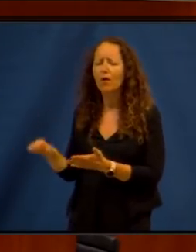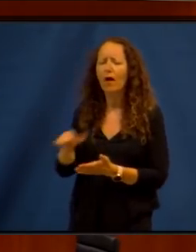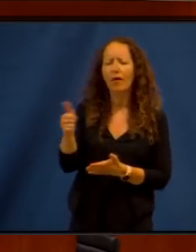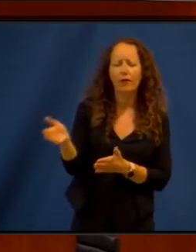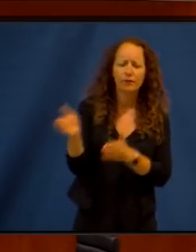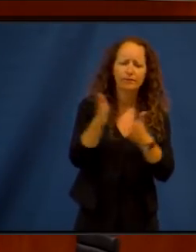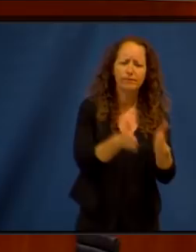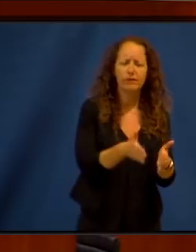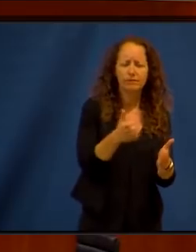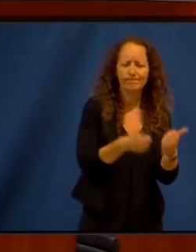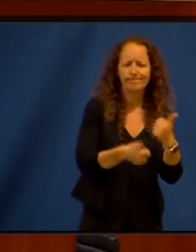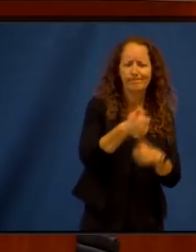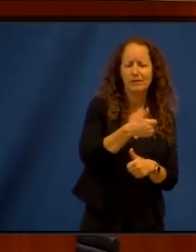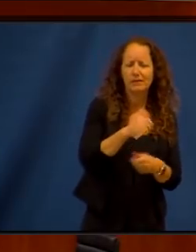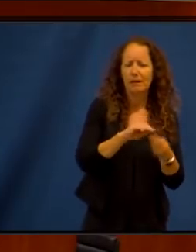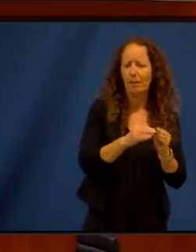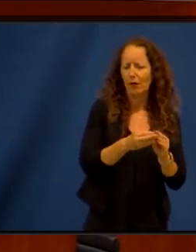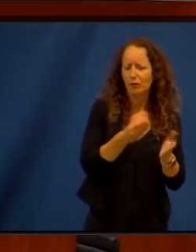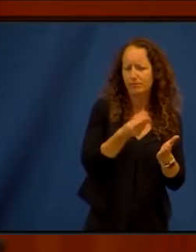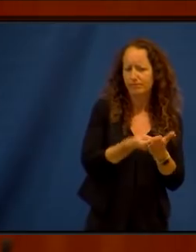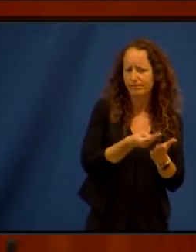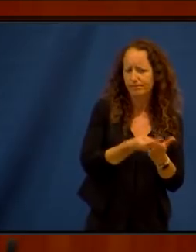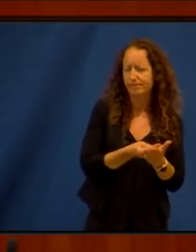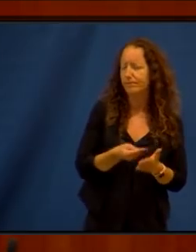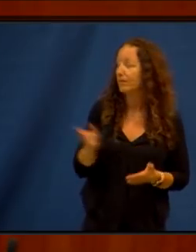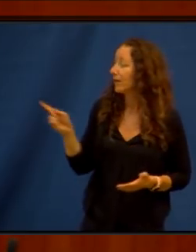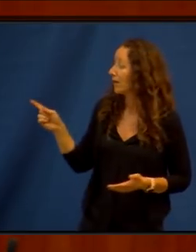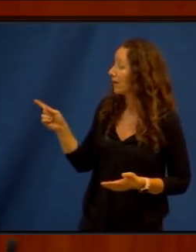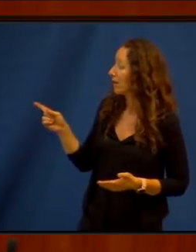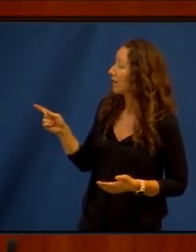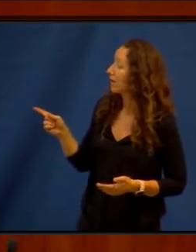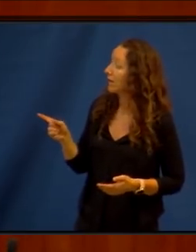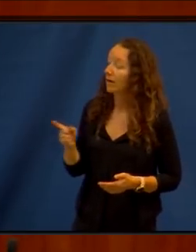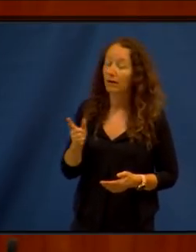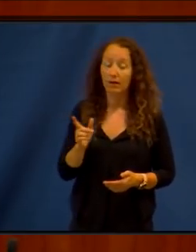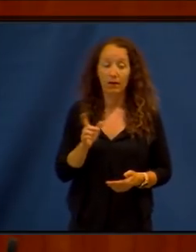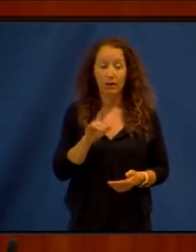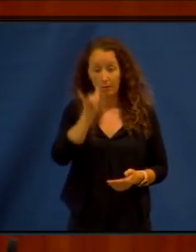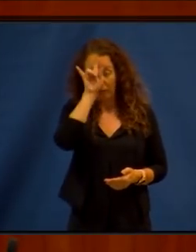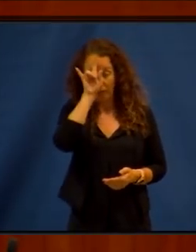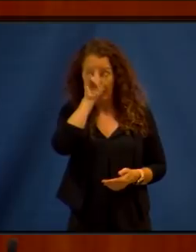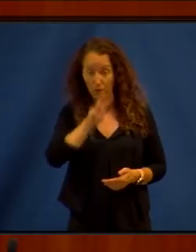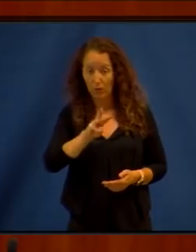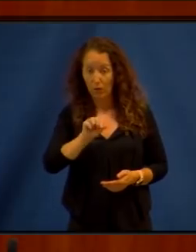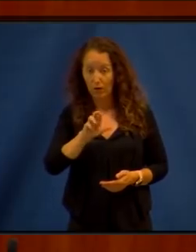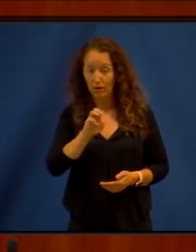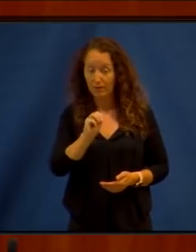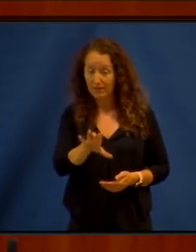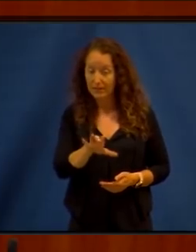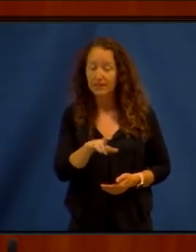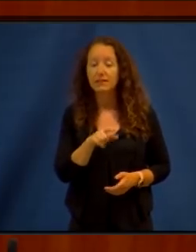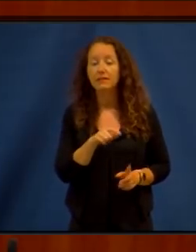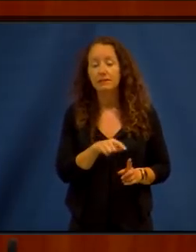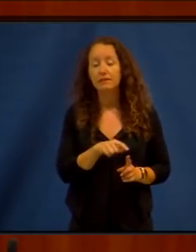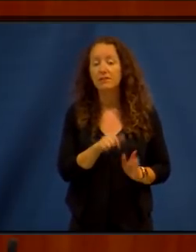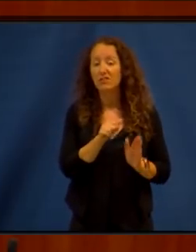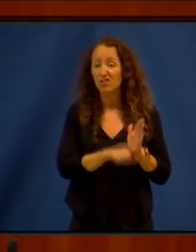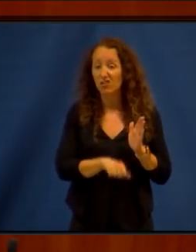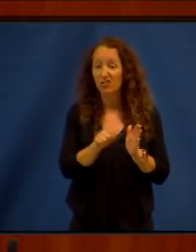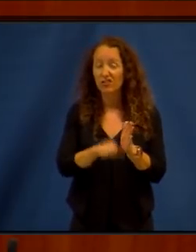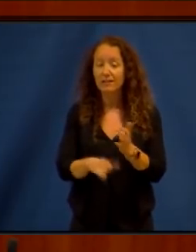In terms of surgical procedures, we're down 60% from what we would typically be